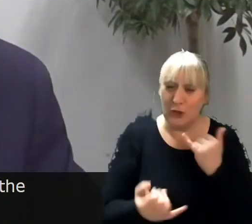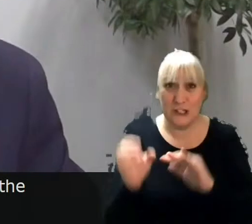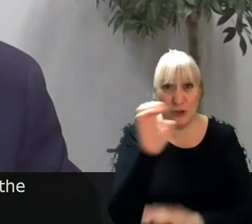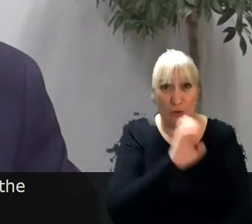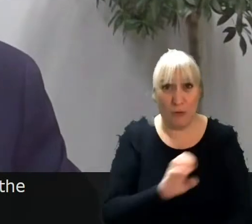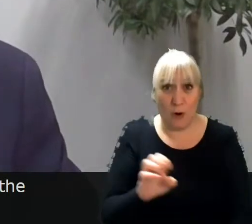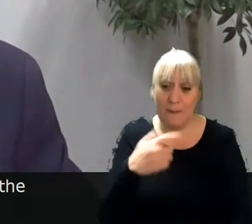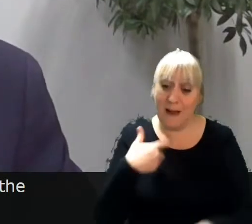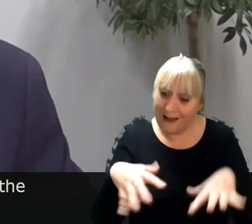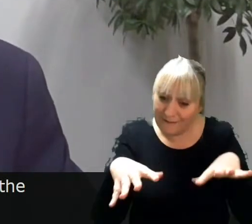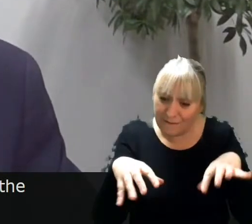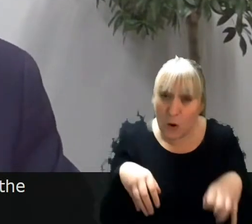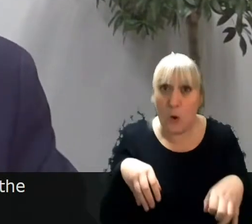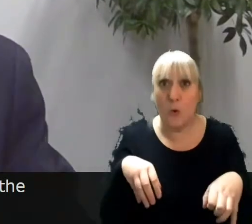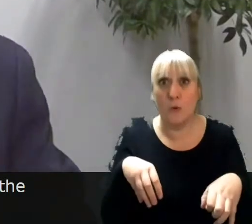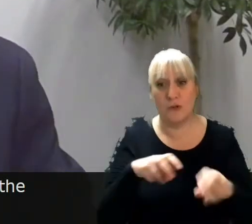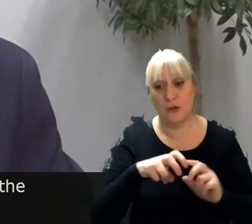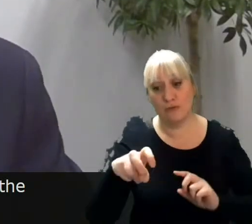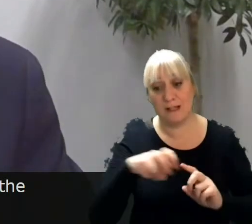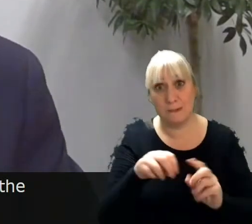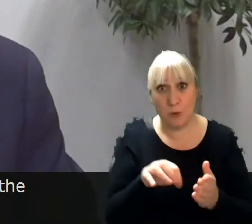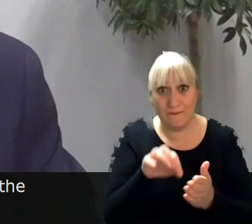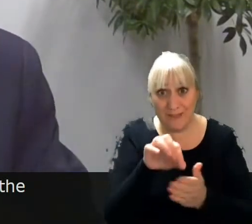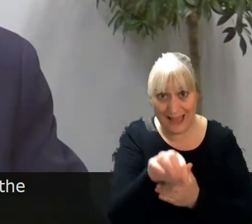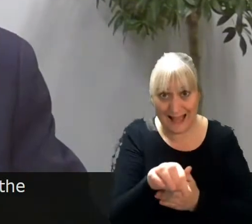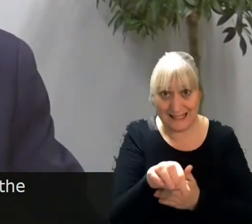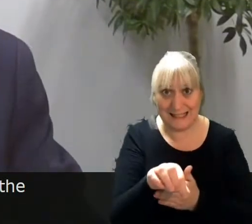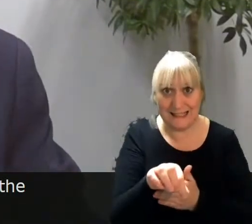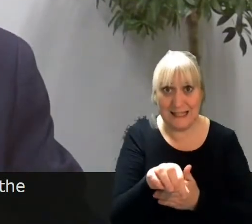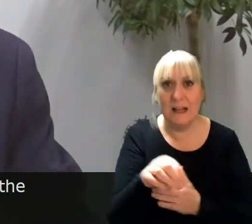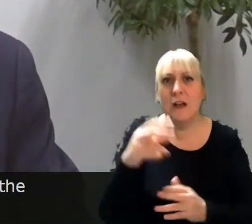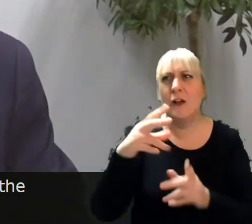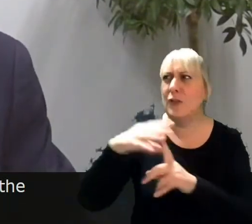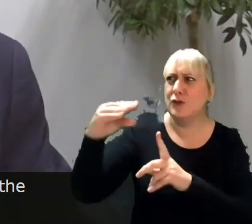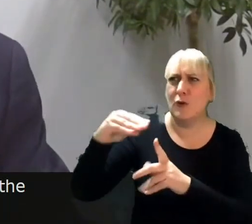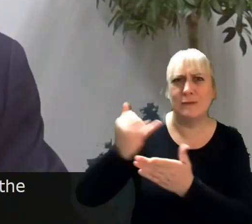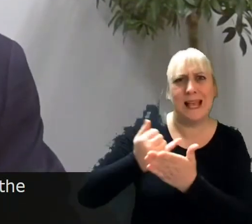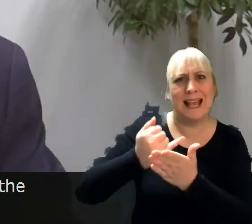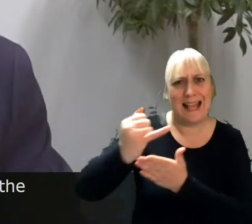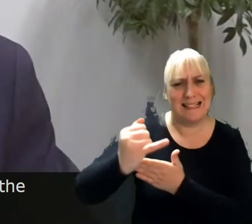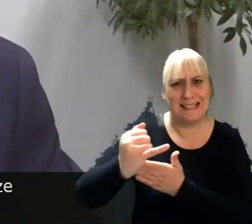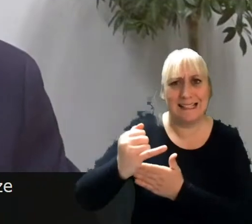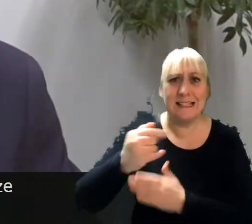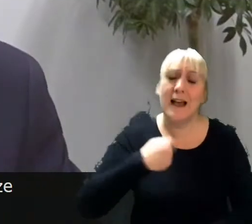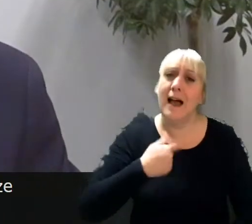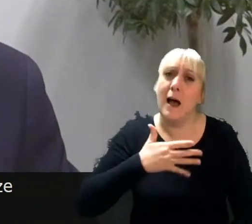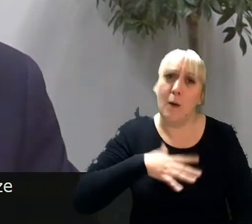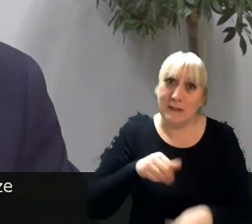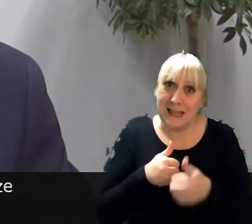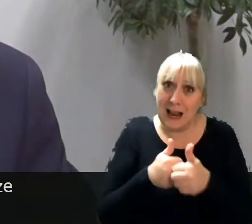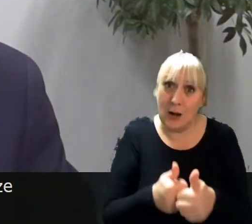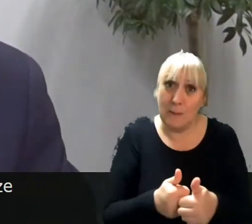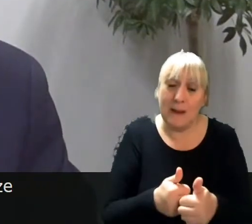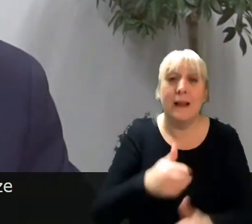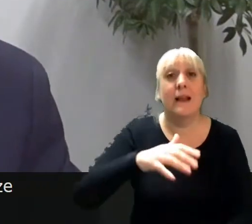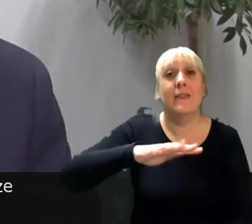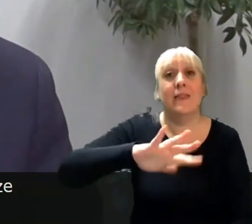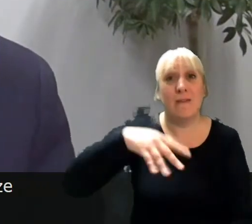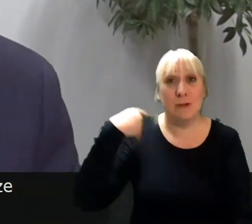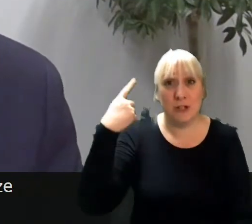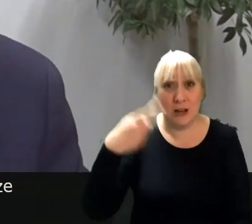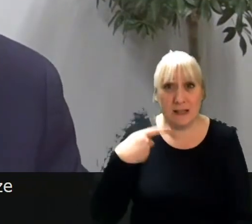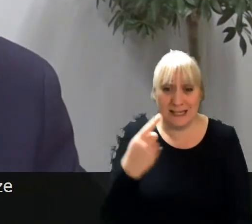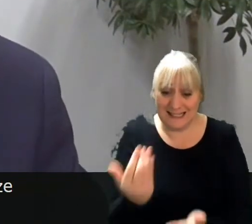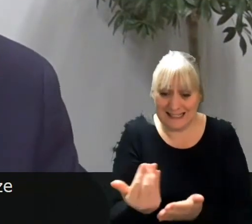opposed my plans to freeze them for 5 years, is to help people like you. So the average Londoner has saved £200 over the last 5 years. We've